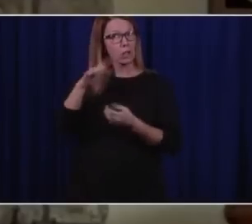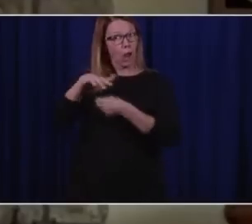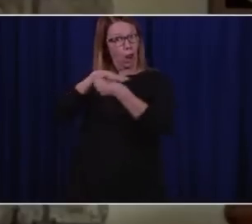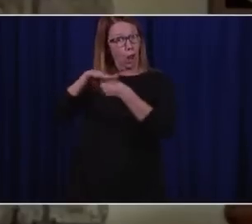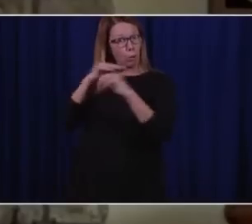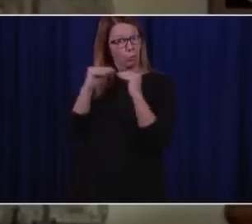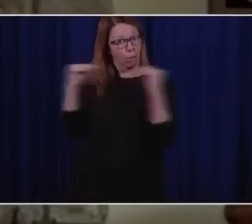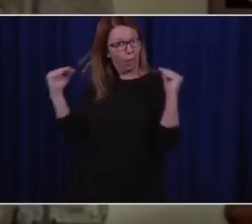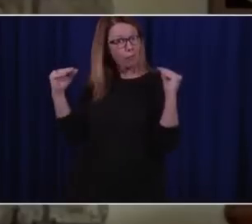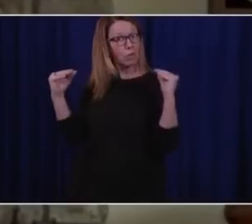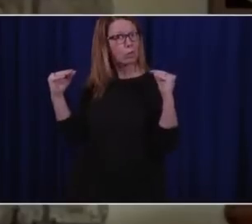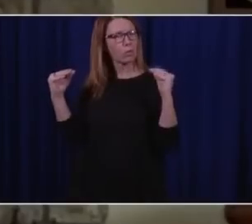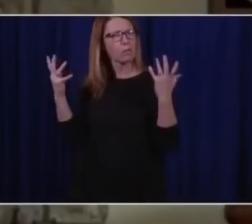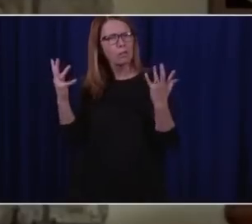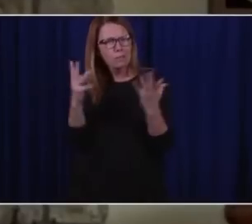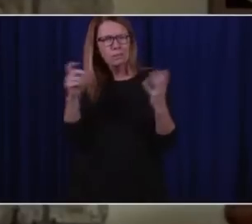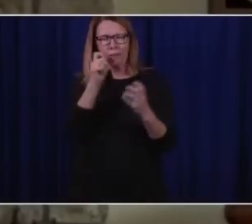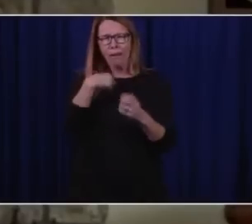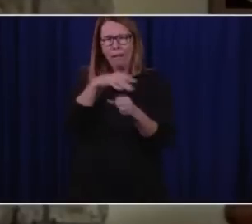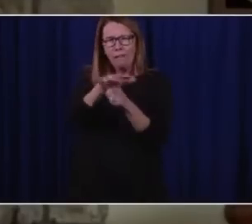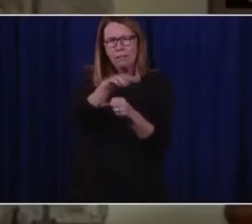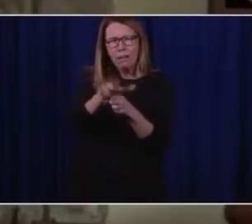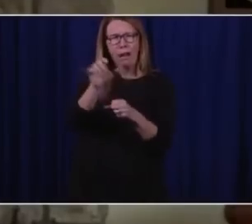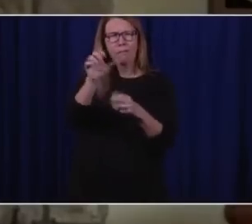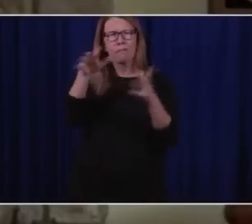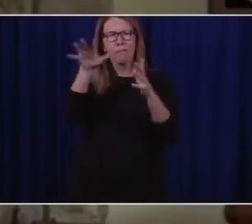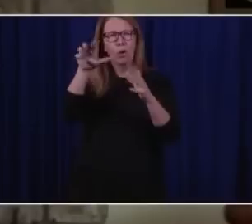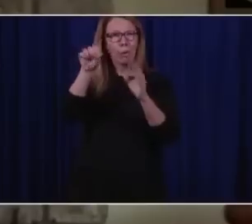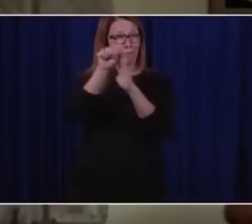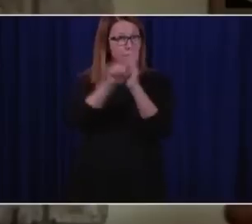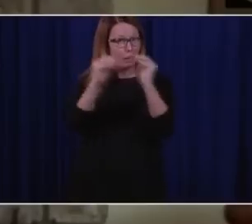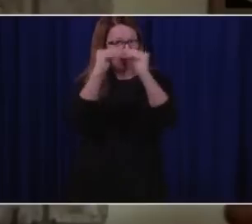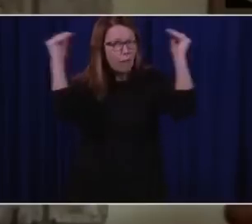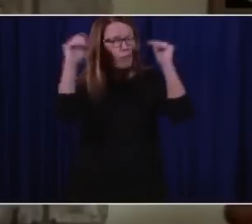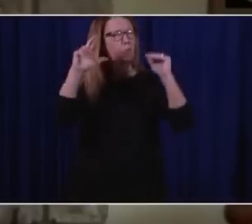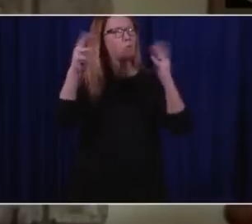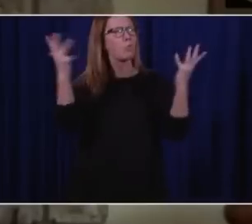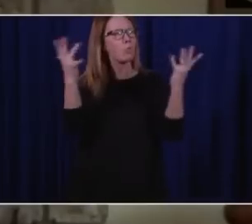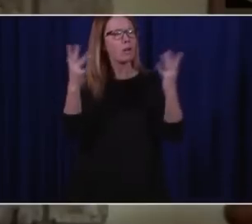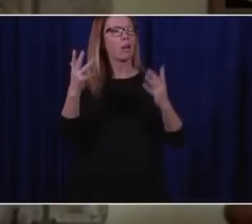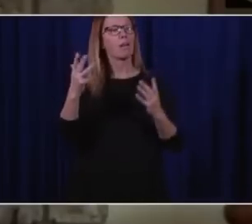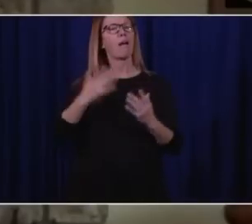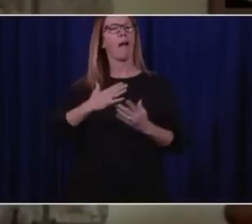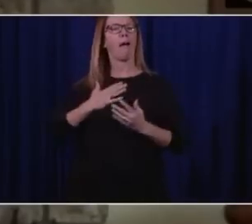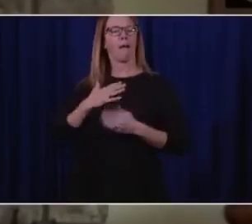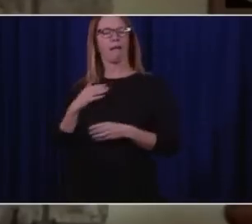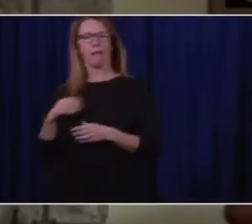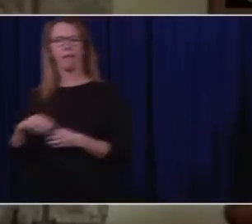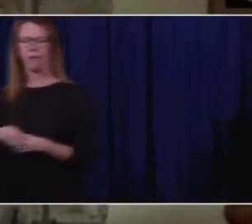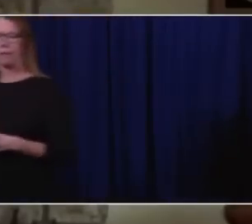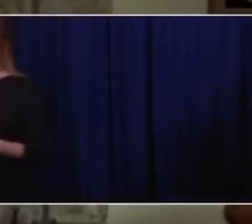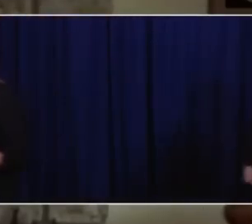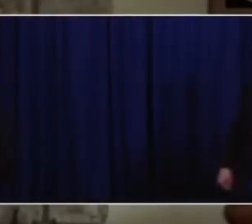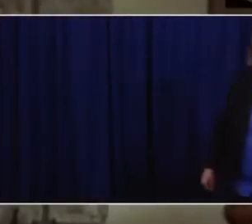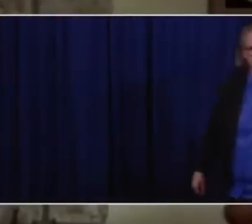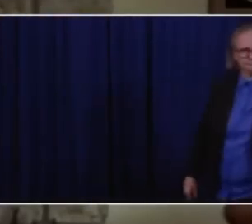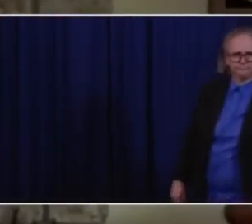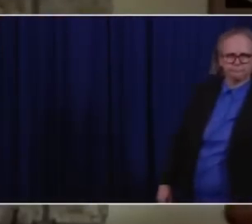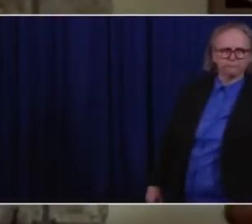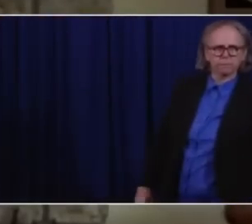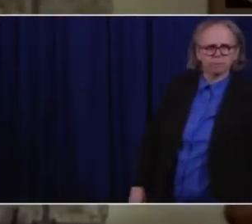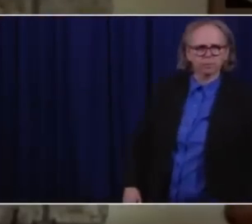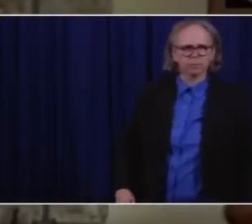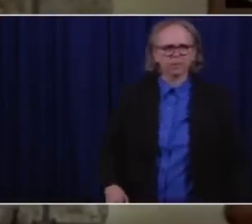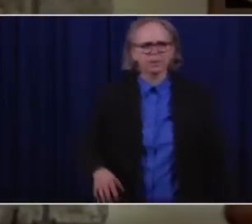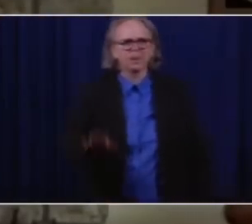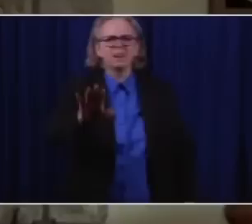Do we have enough epidemiologists at the state level? Well, I'm going to ask my team to get me the numbers that are coming in, but no,